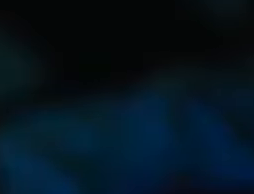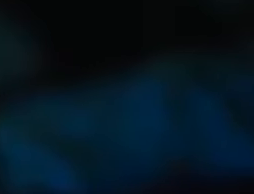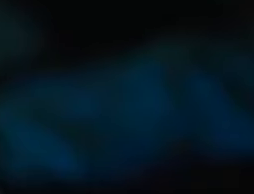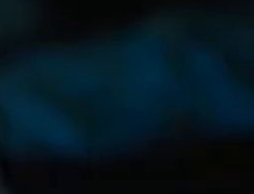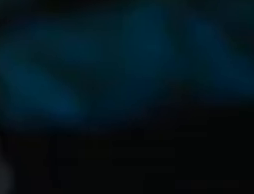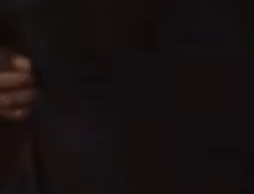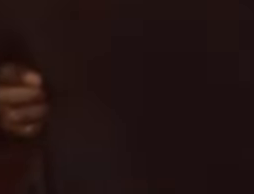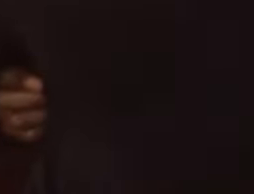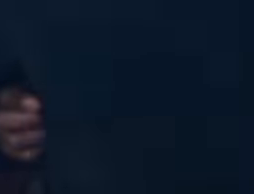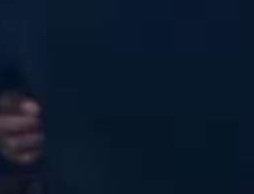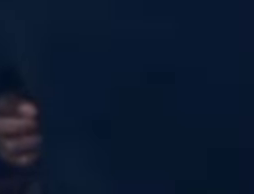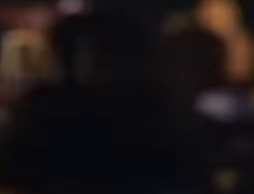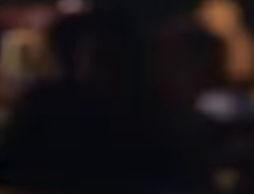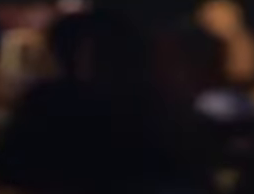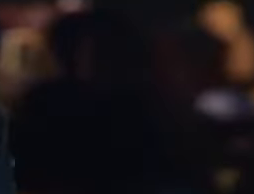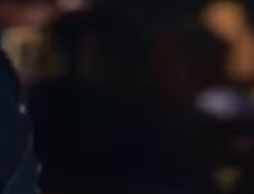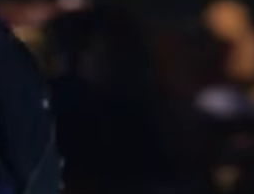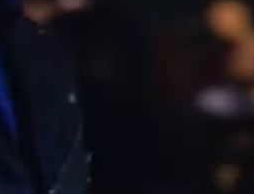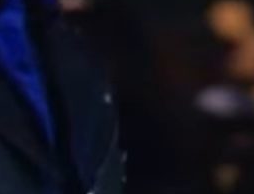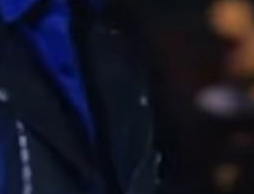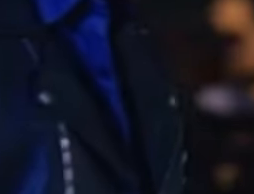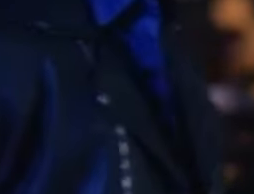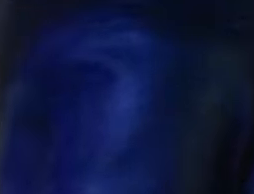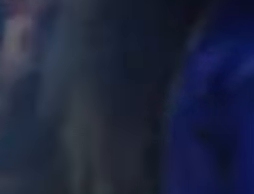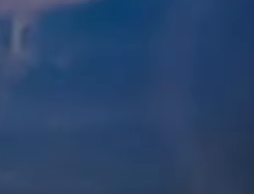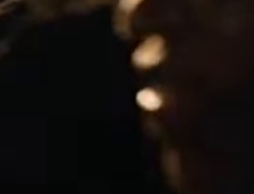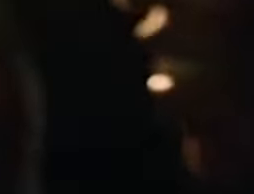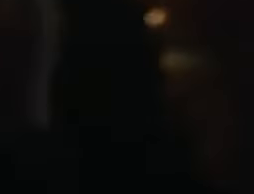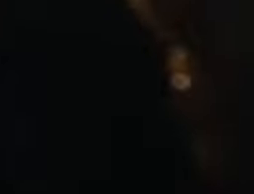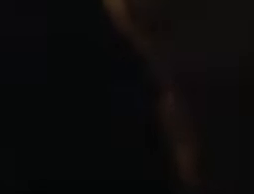bro, be a boss man, be your own man.